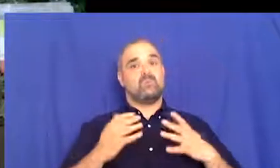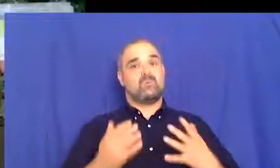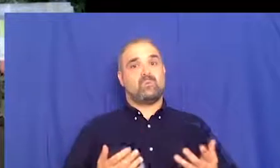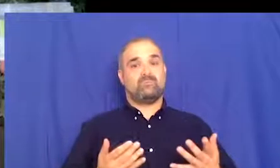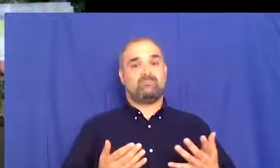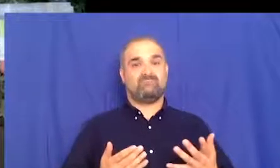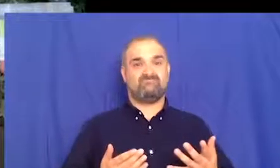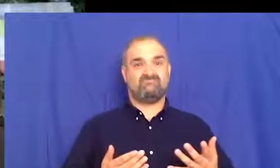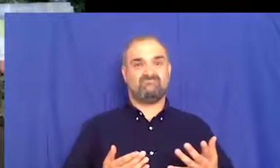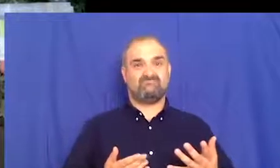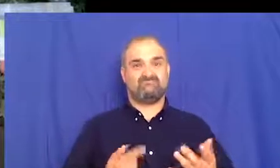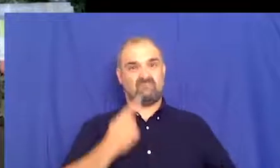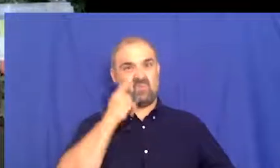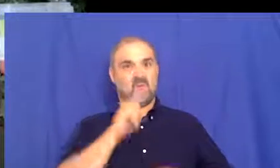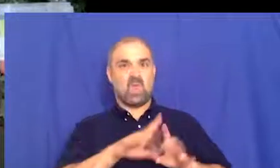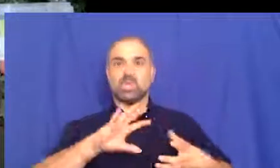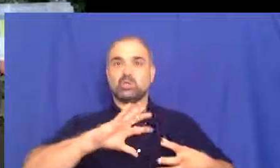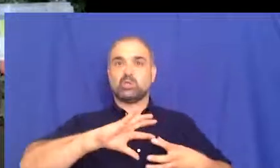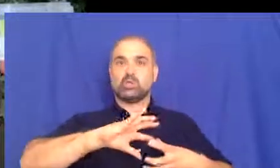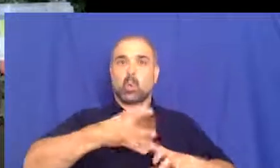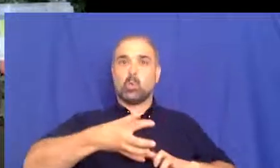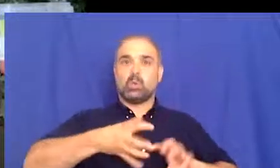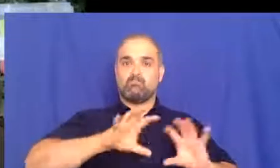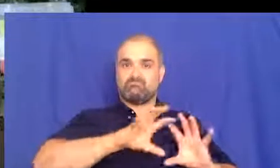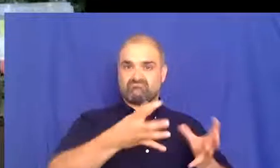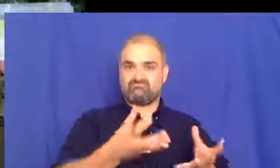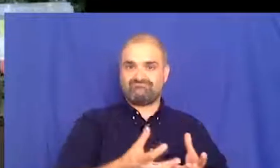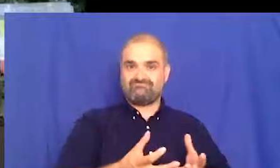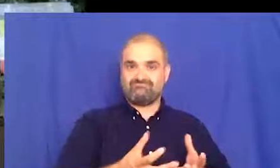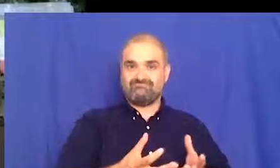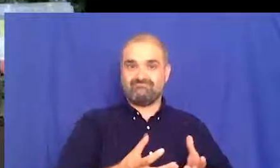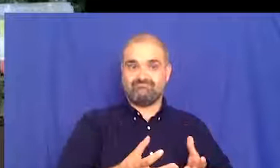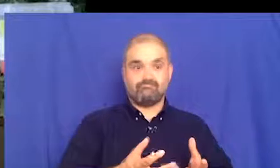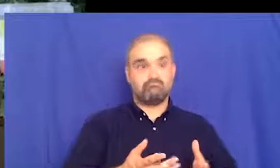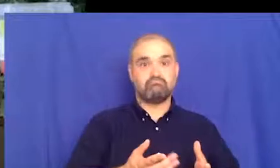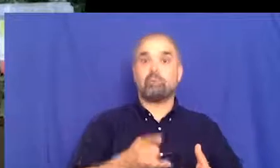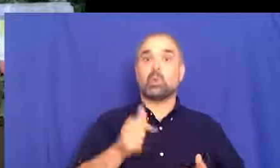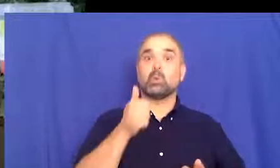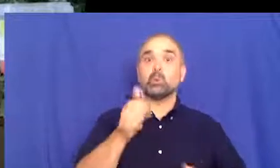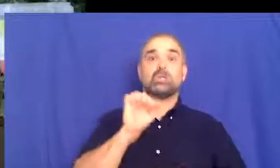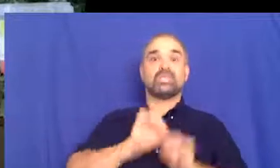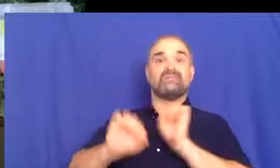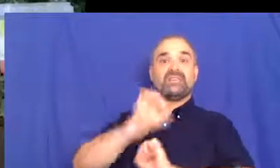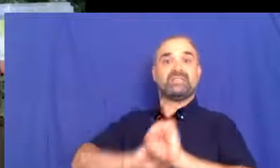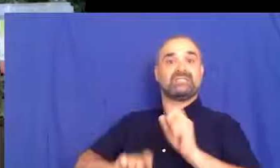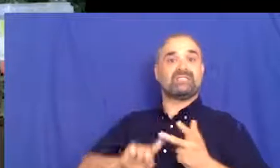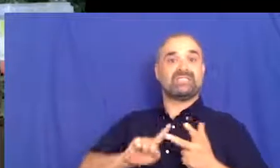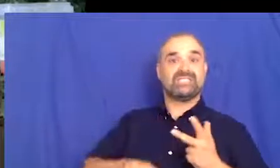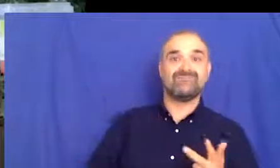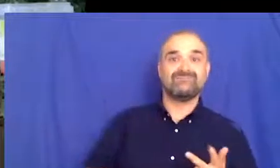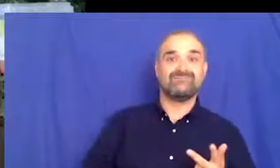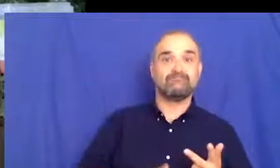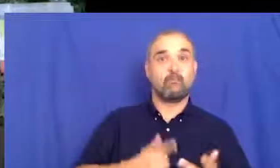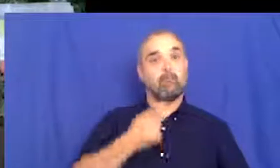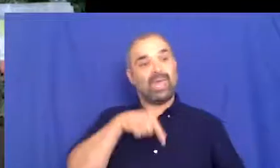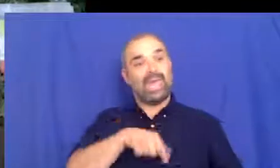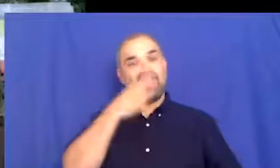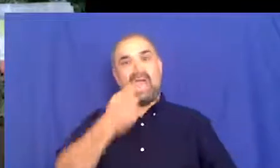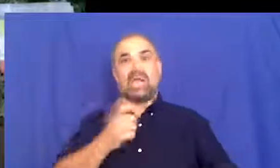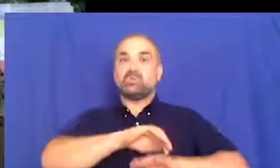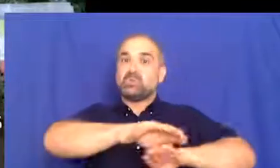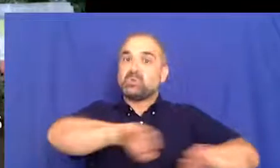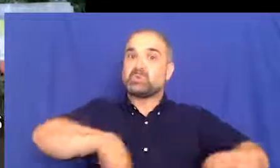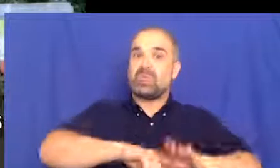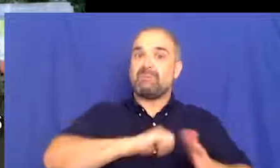Now, despite looking like a stone, and being a stone is actually a good defense for him, he can actually